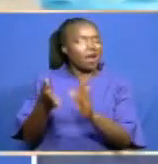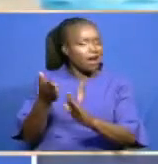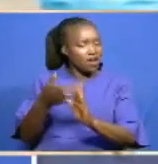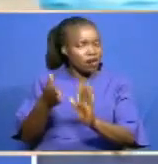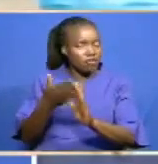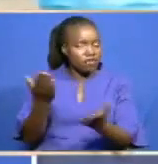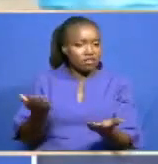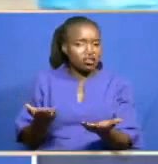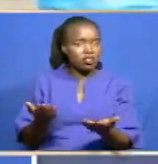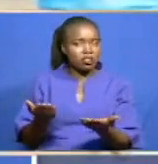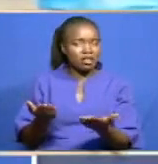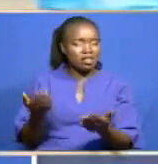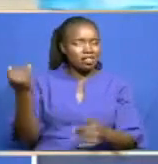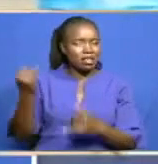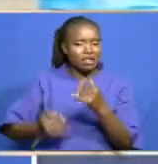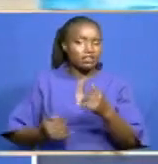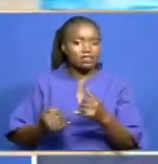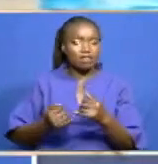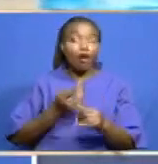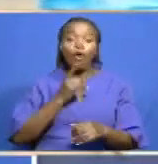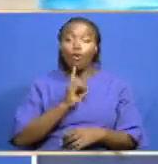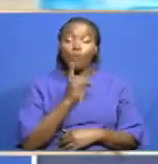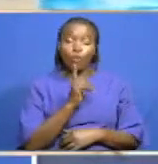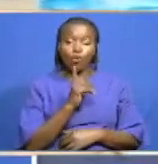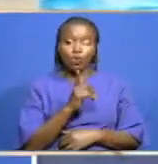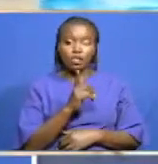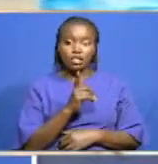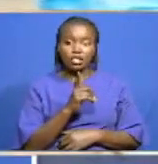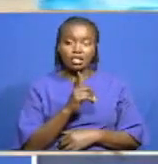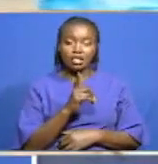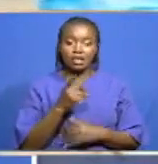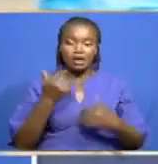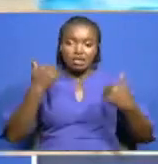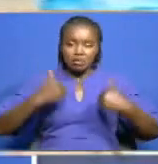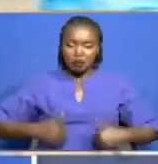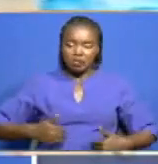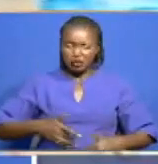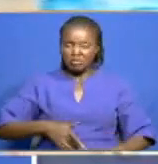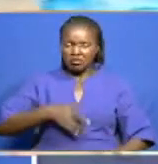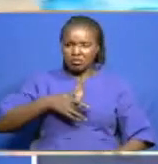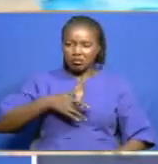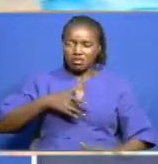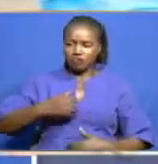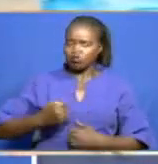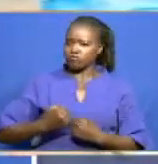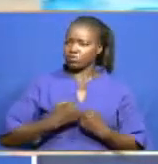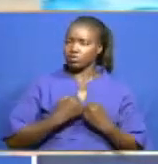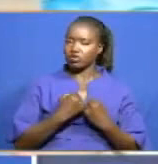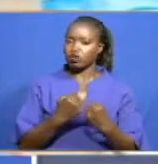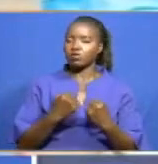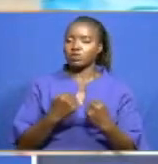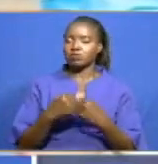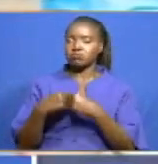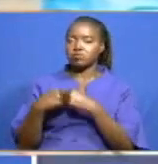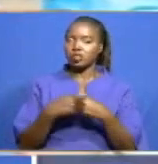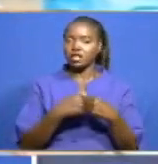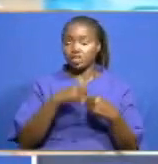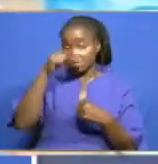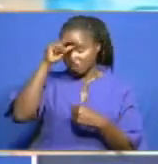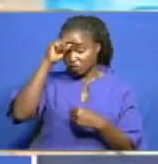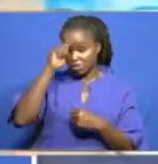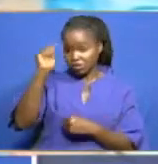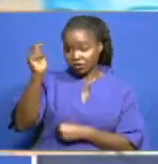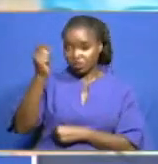is like a last warning for whoever feels he or she is bold enough to challenge the government of this